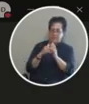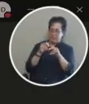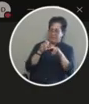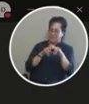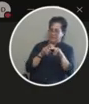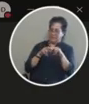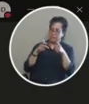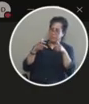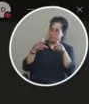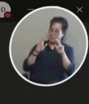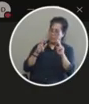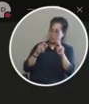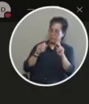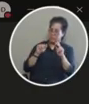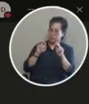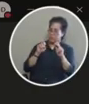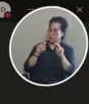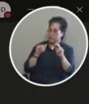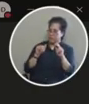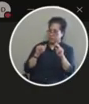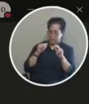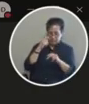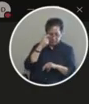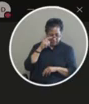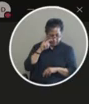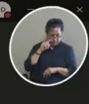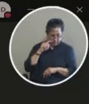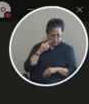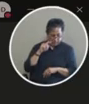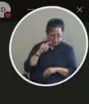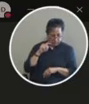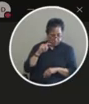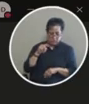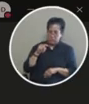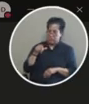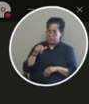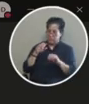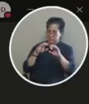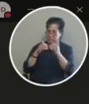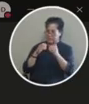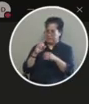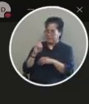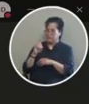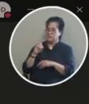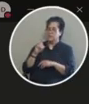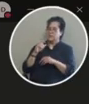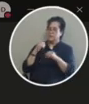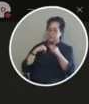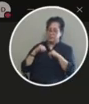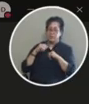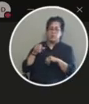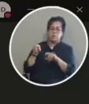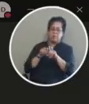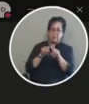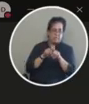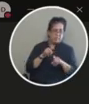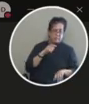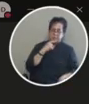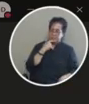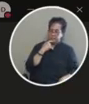15,000-seat basketball arena for a Class G team, as the RFQ that